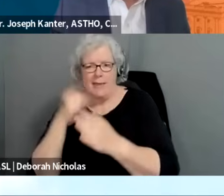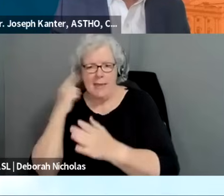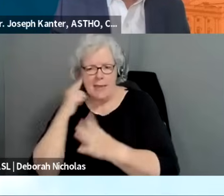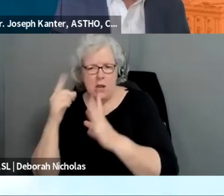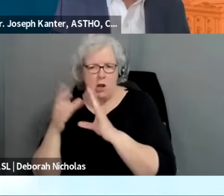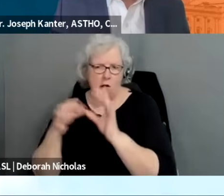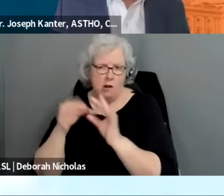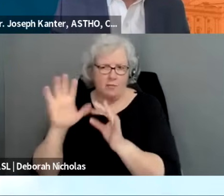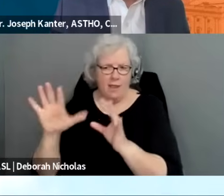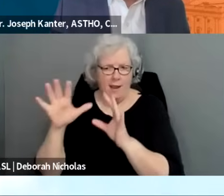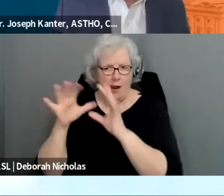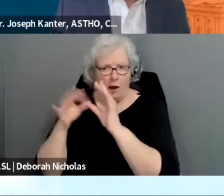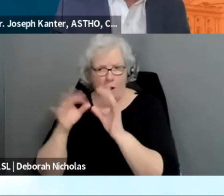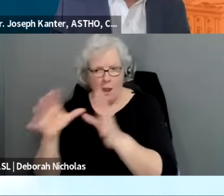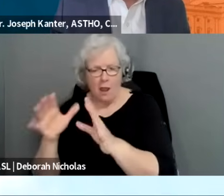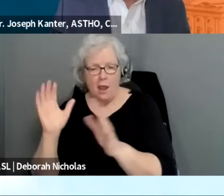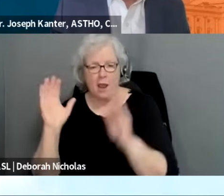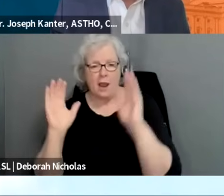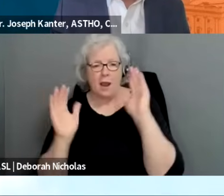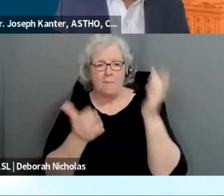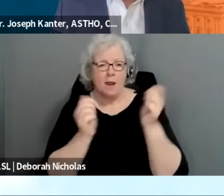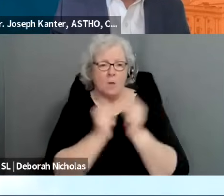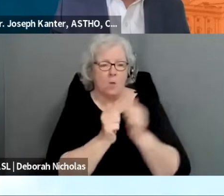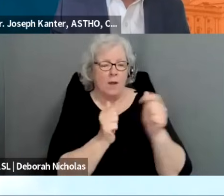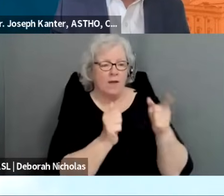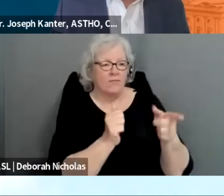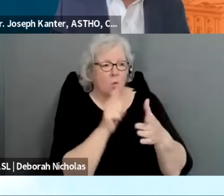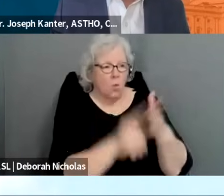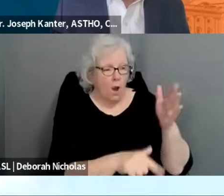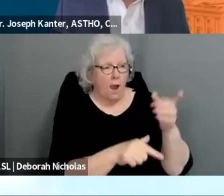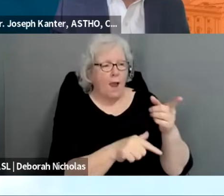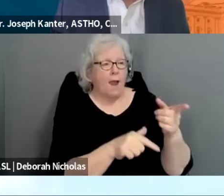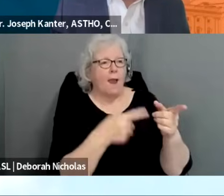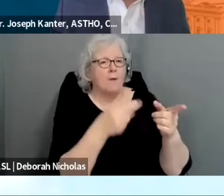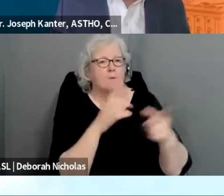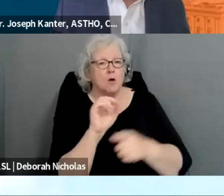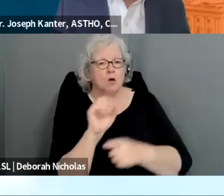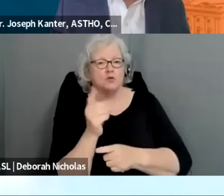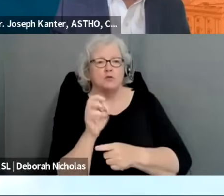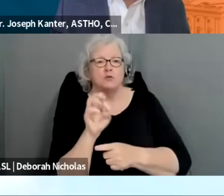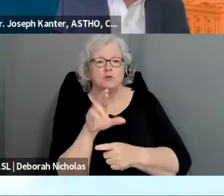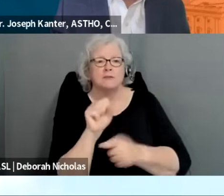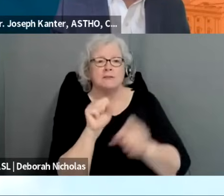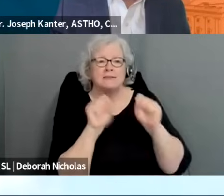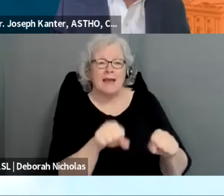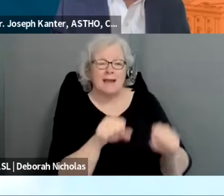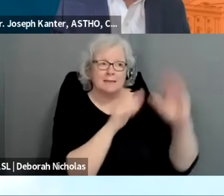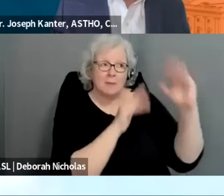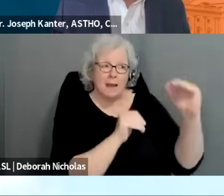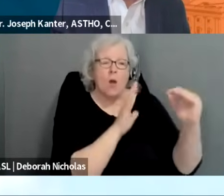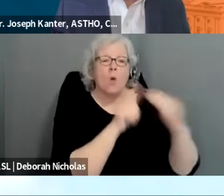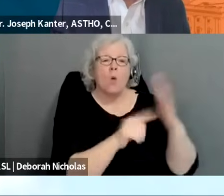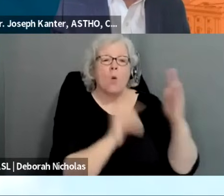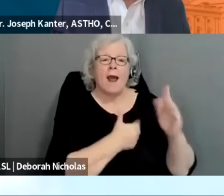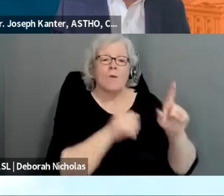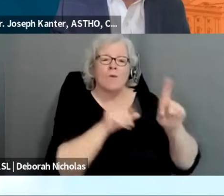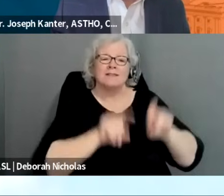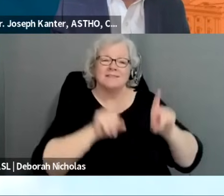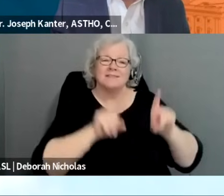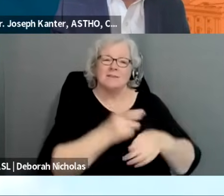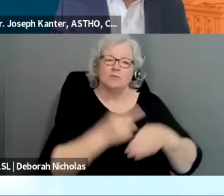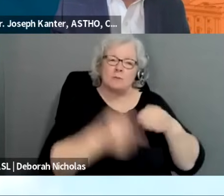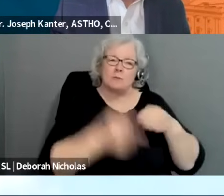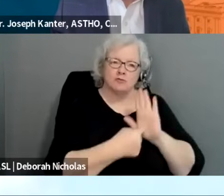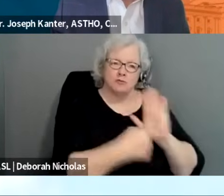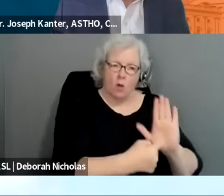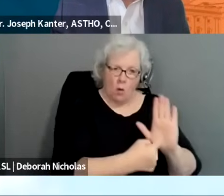information about what producers can expect and what our test results might mean for understanding how to avoid